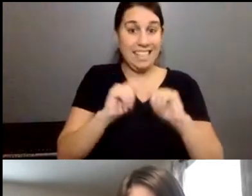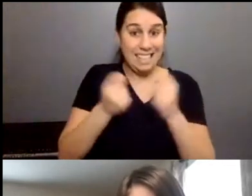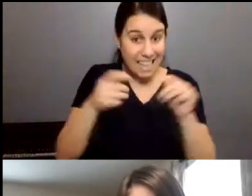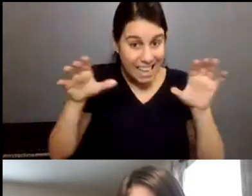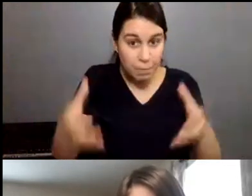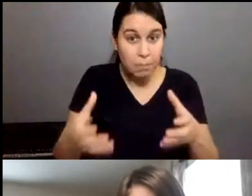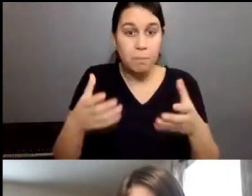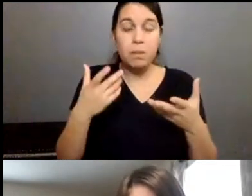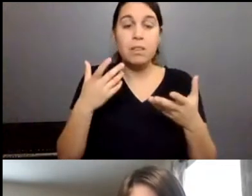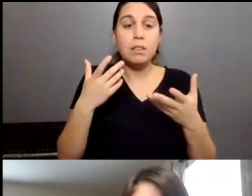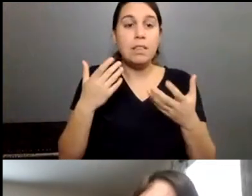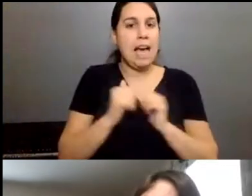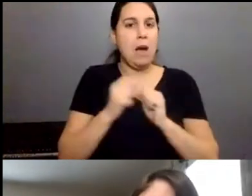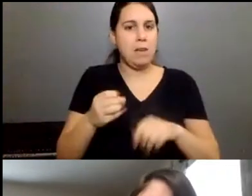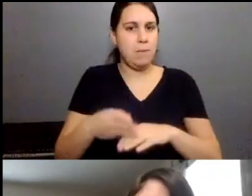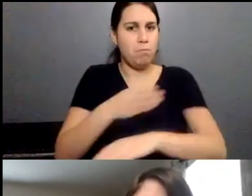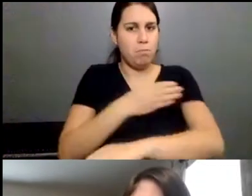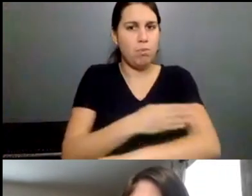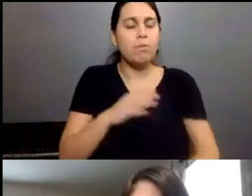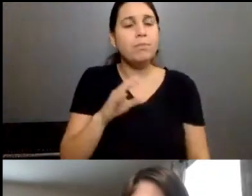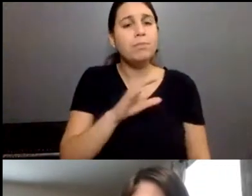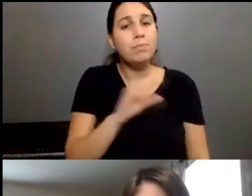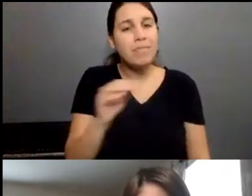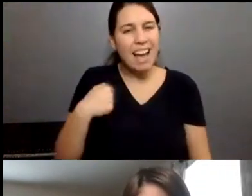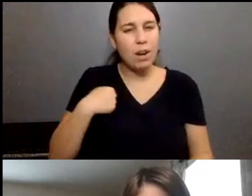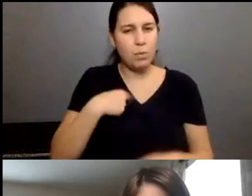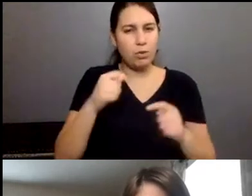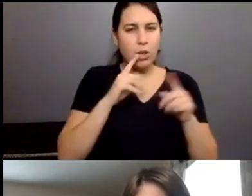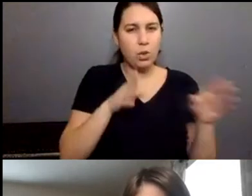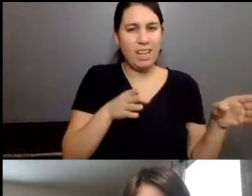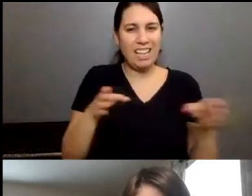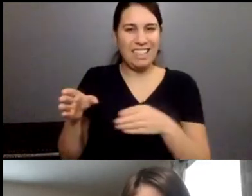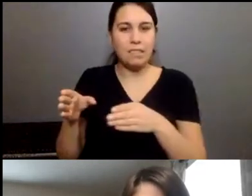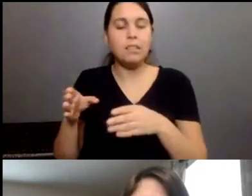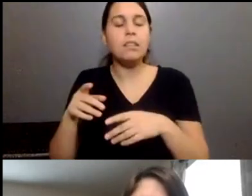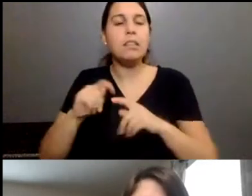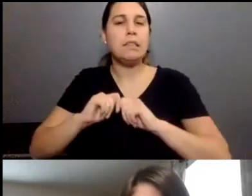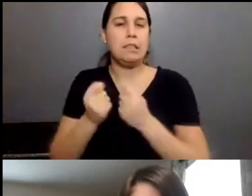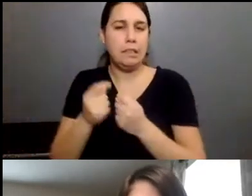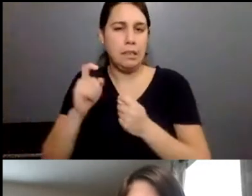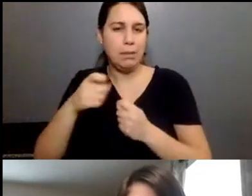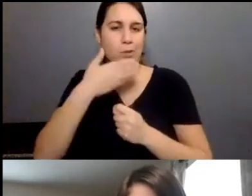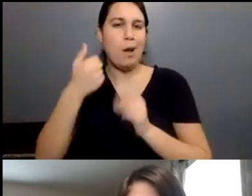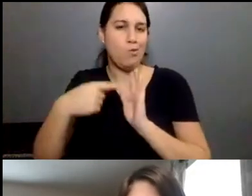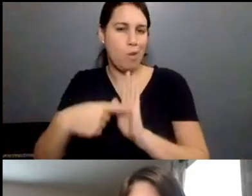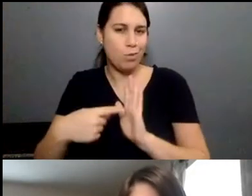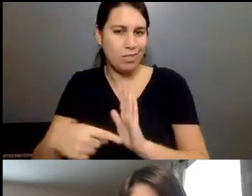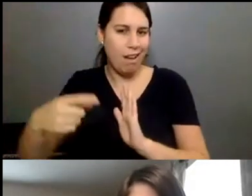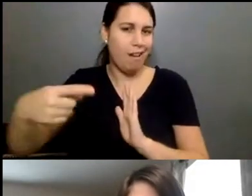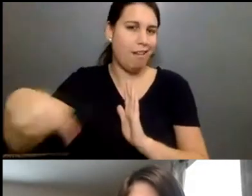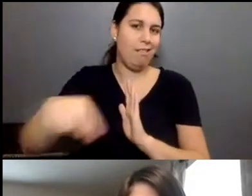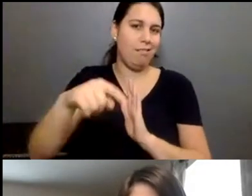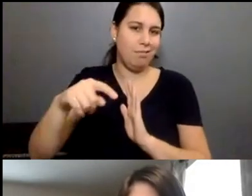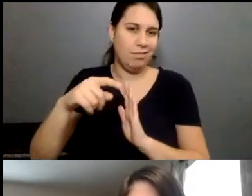also we are trying to move towards having our team better represent the diversity of the patients that